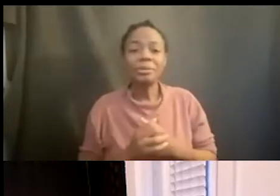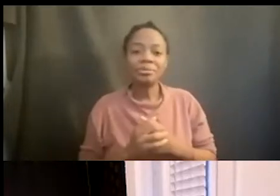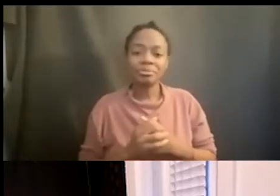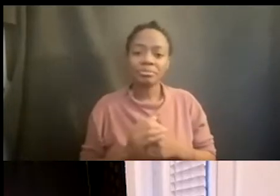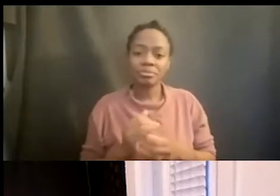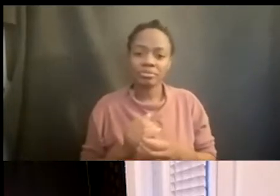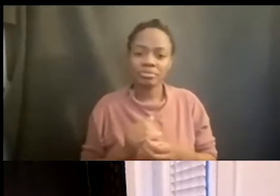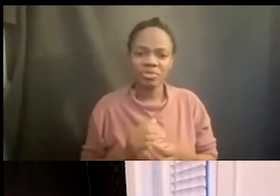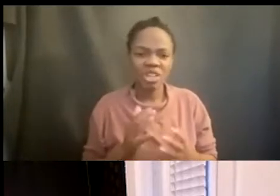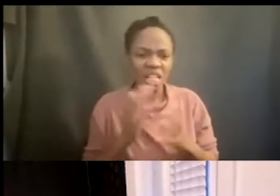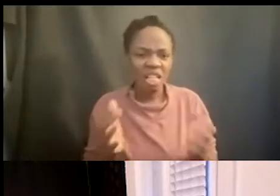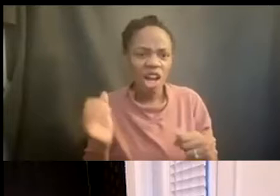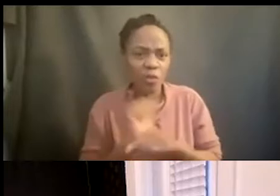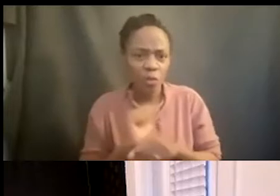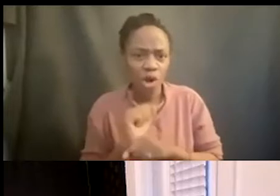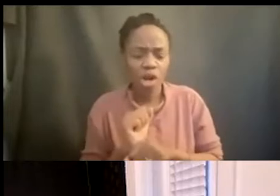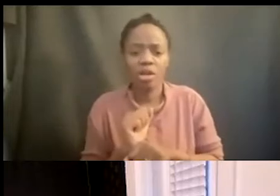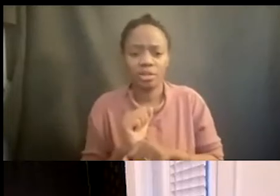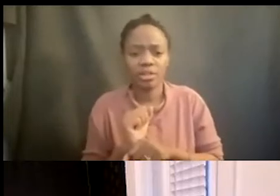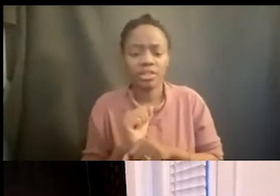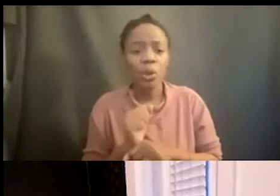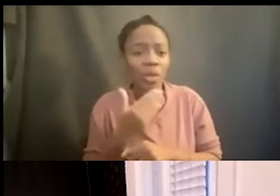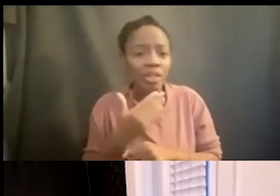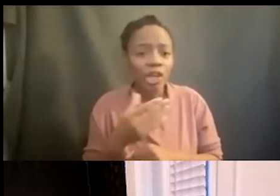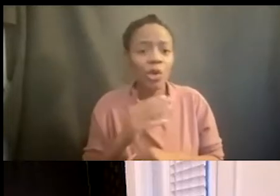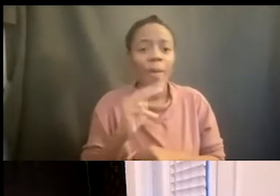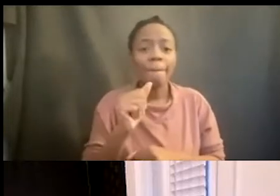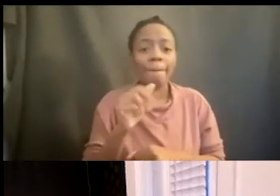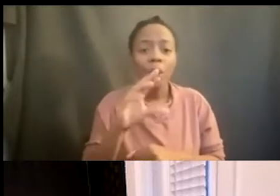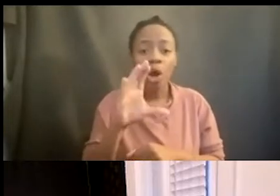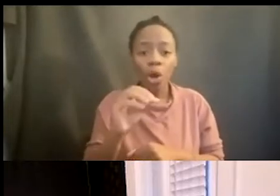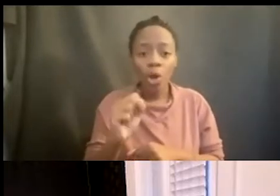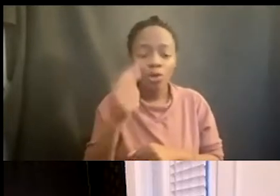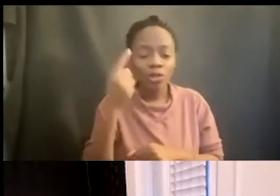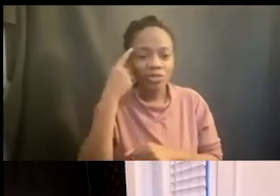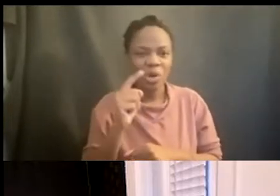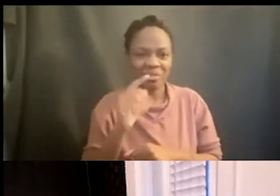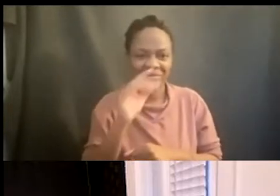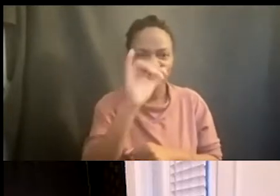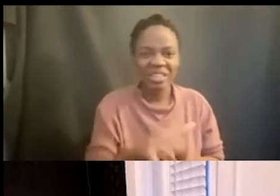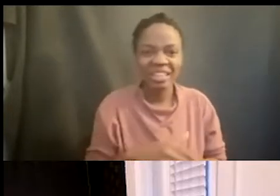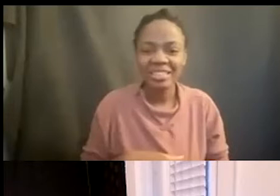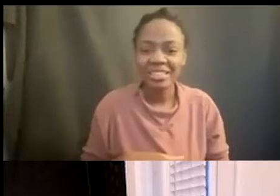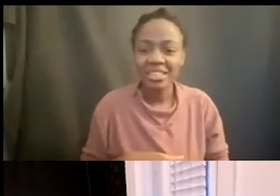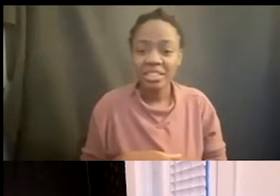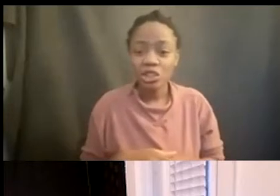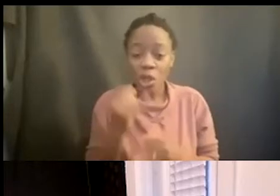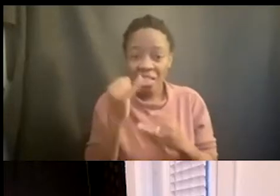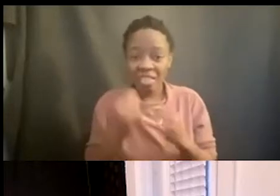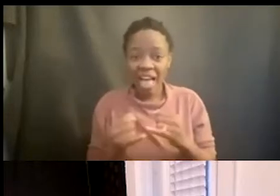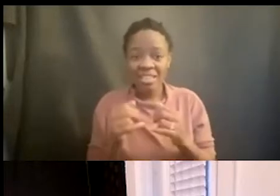There's still so much work to do for our community. So thank you, Marcos, for taking that on. Our last